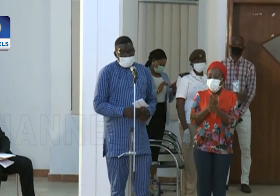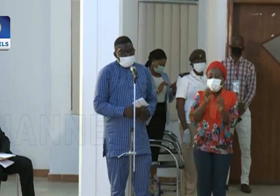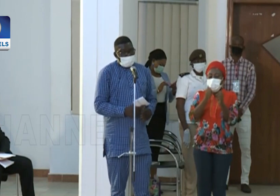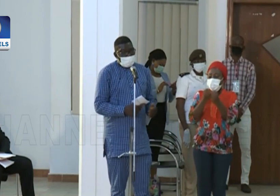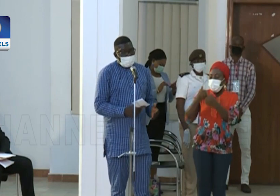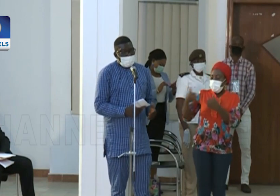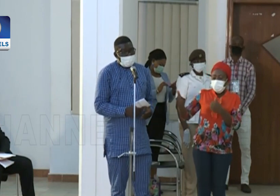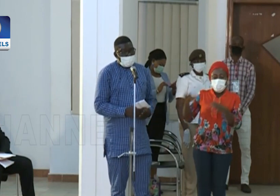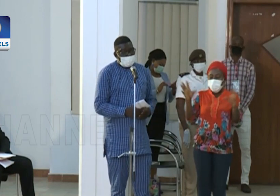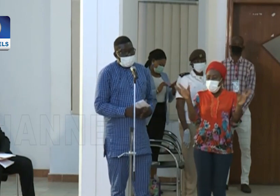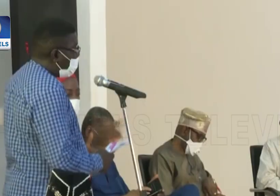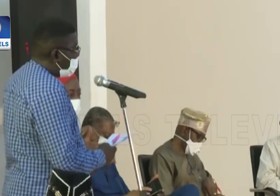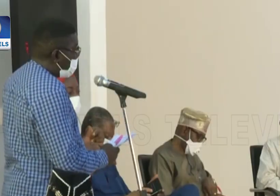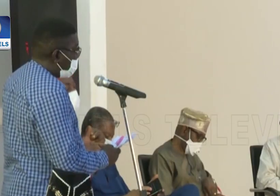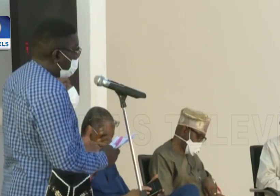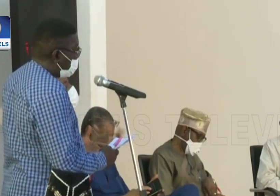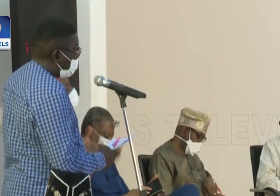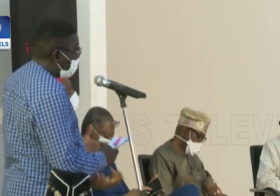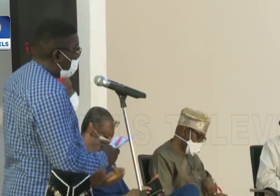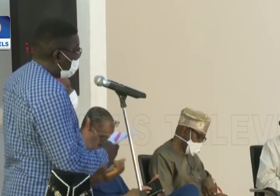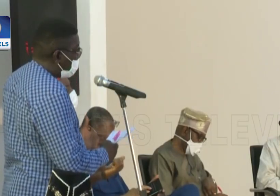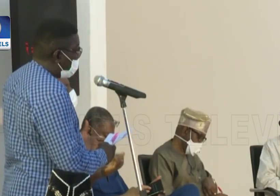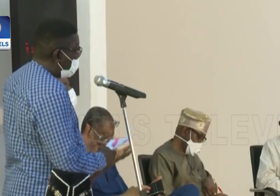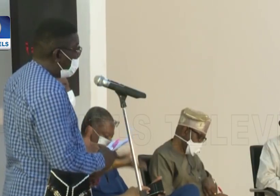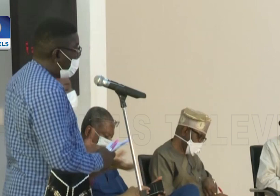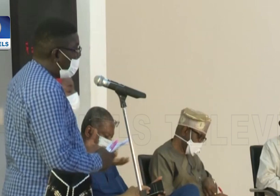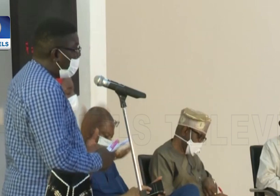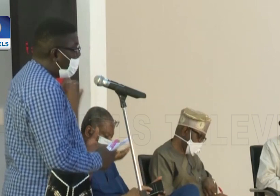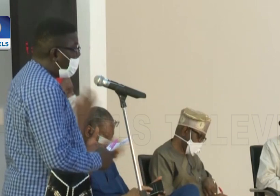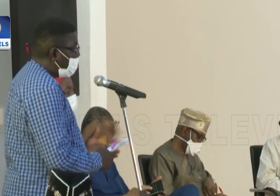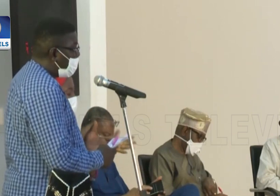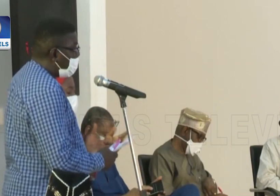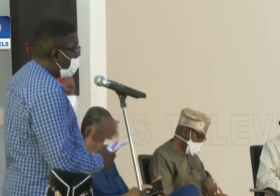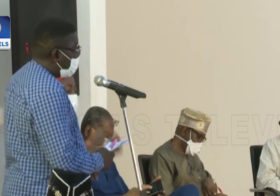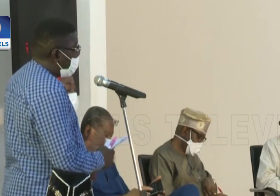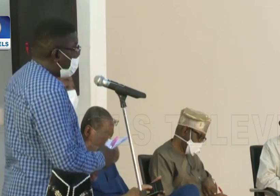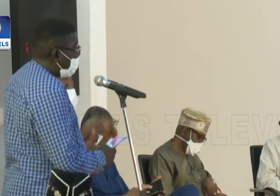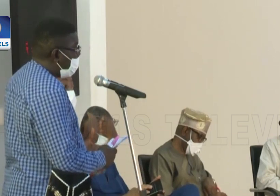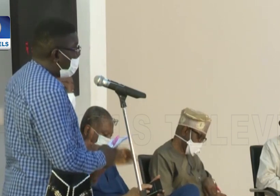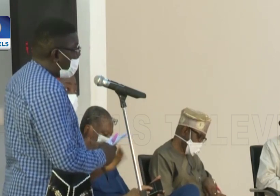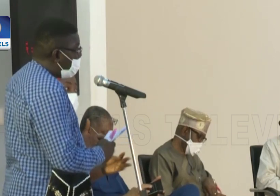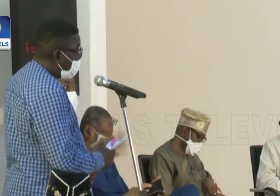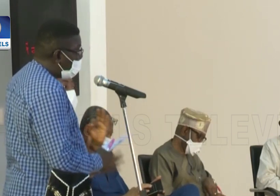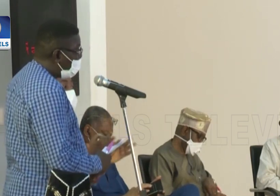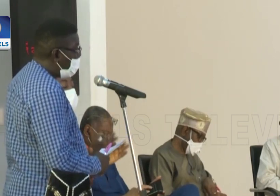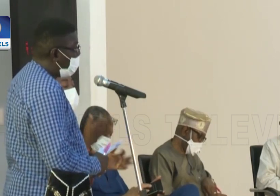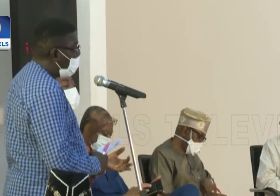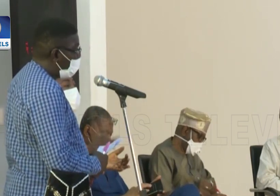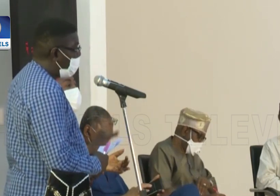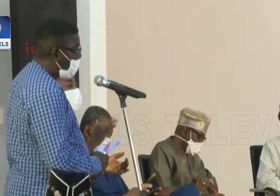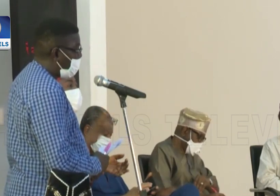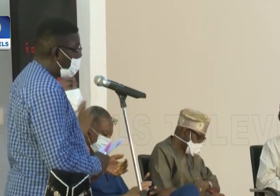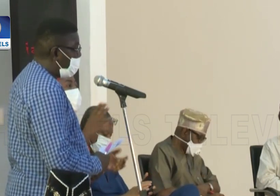So I want to know if such markets like Utako and Garaki, if they amount to